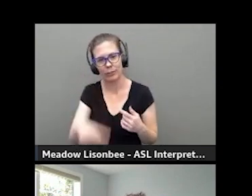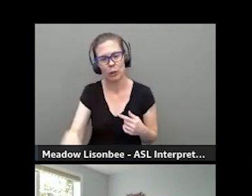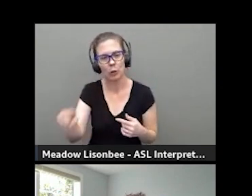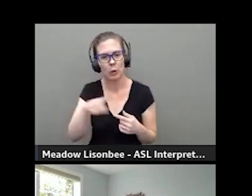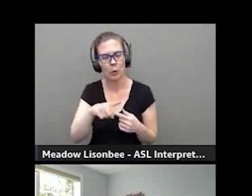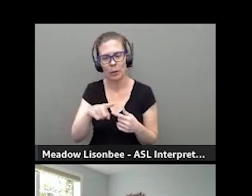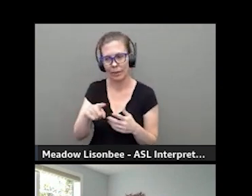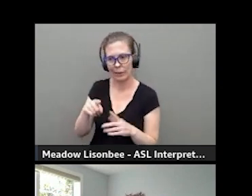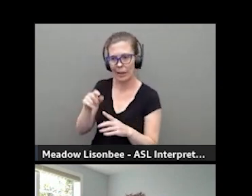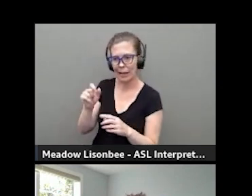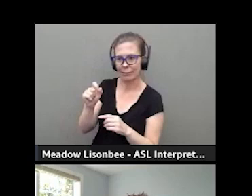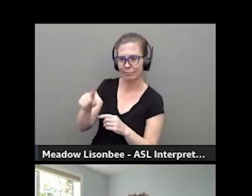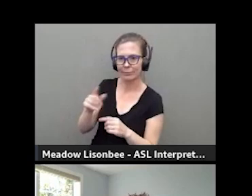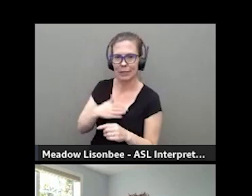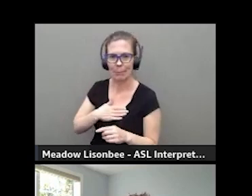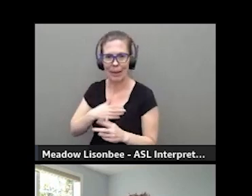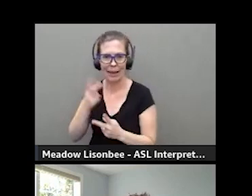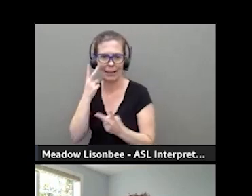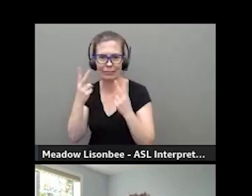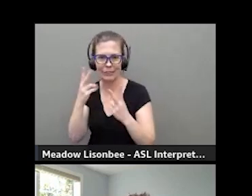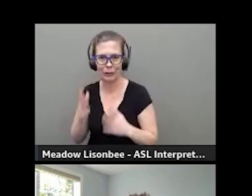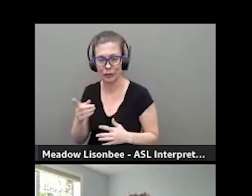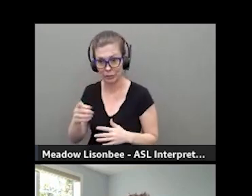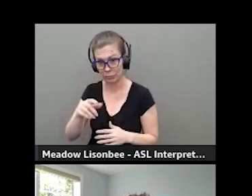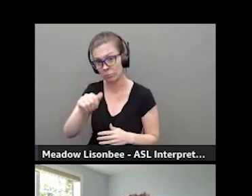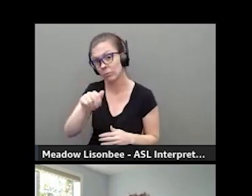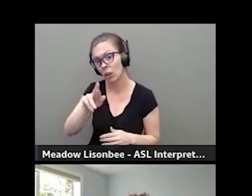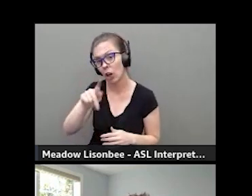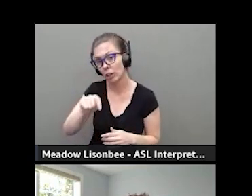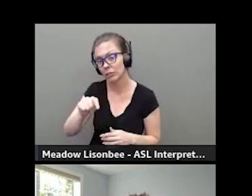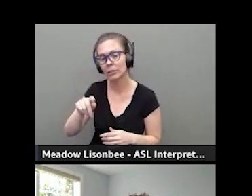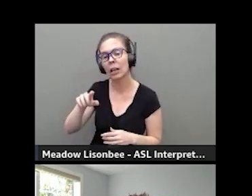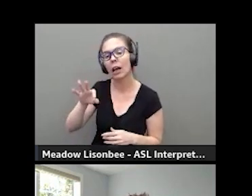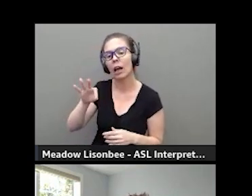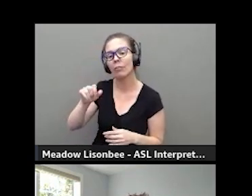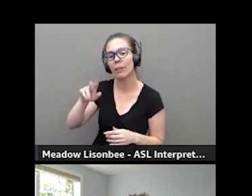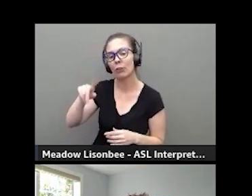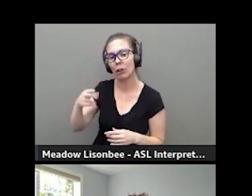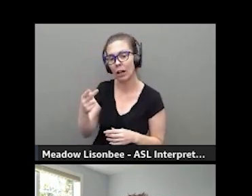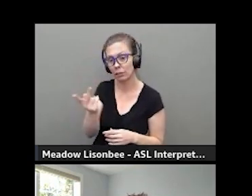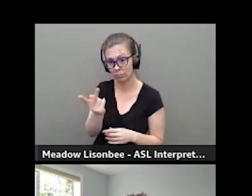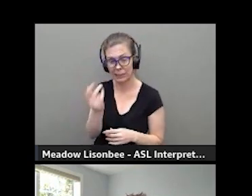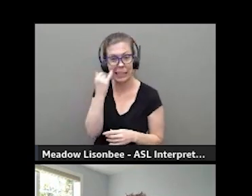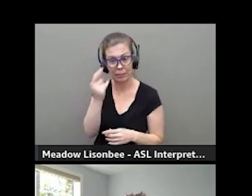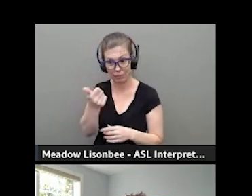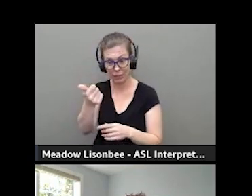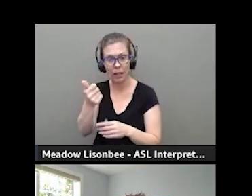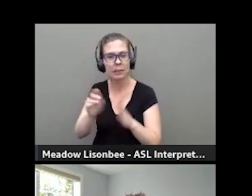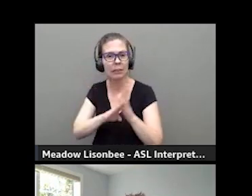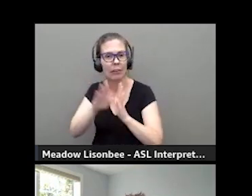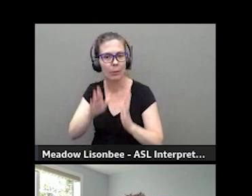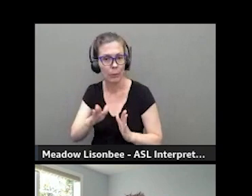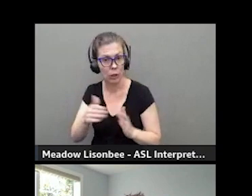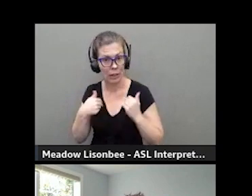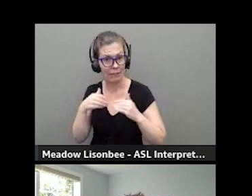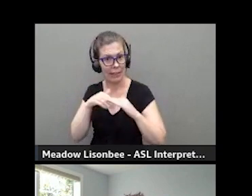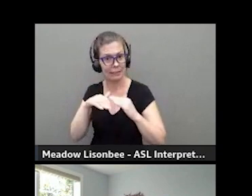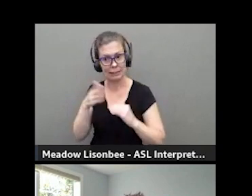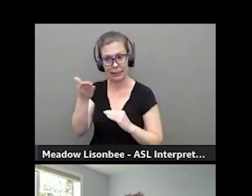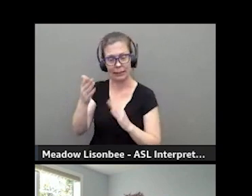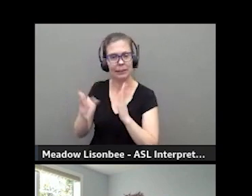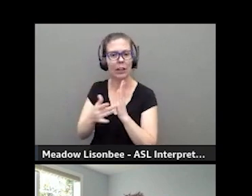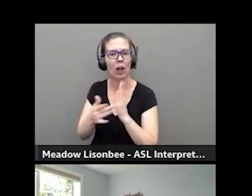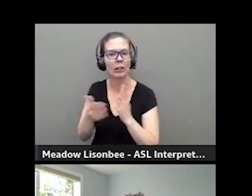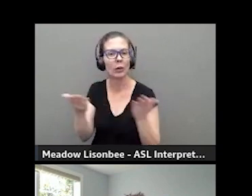threw out to my guests the other day. Art, Farah, if you were a developer and you had access to this technology, what